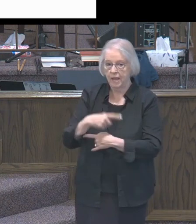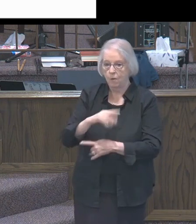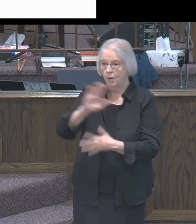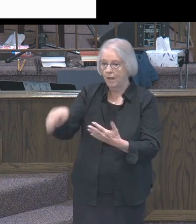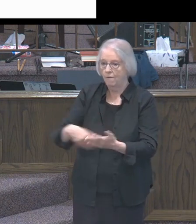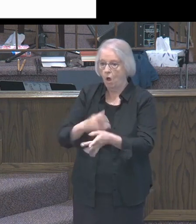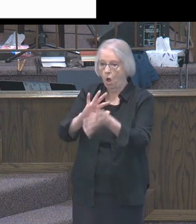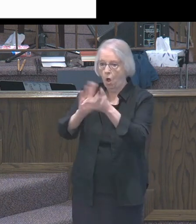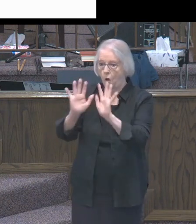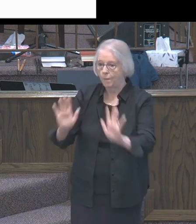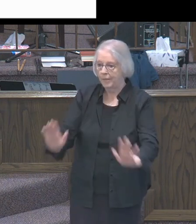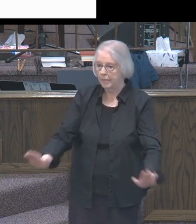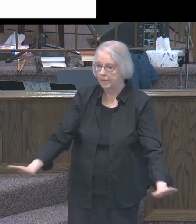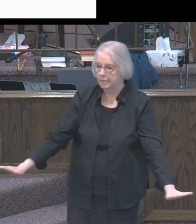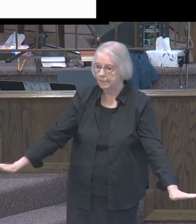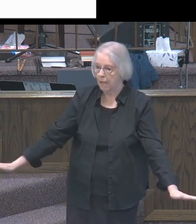there.